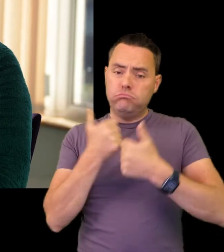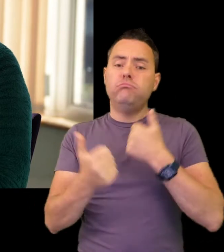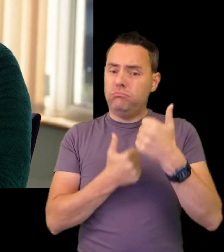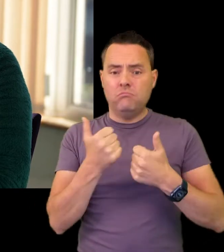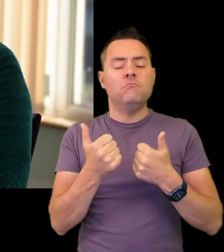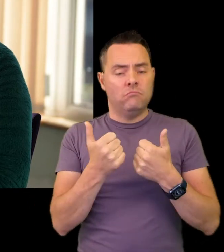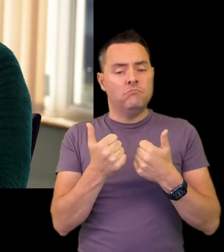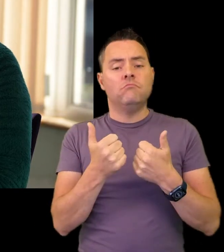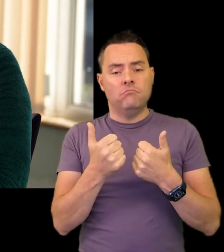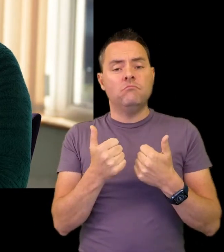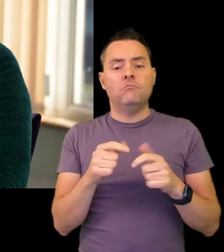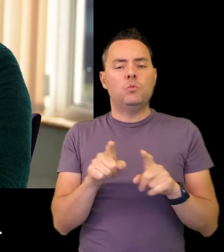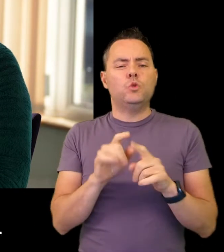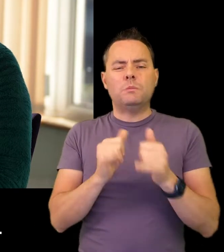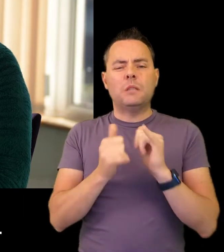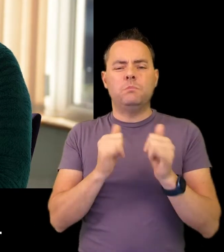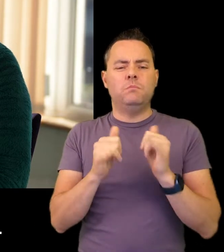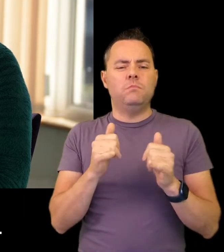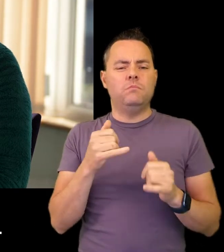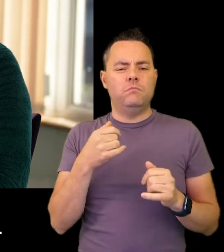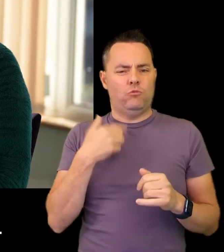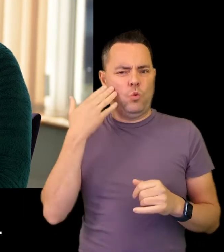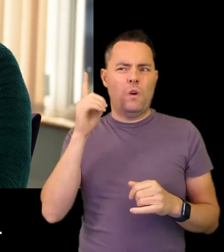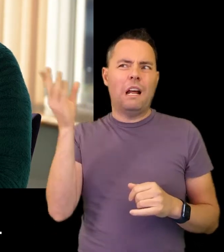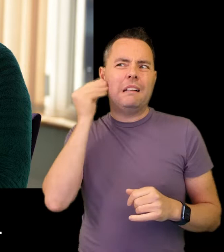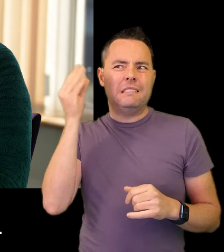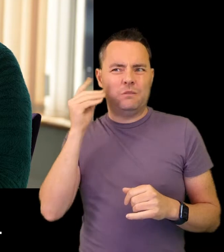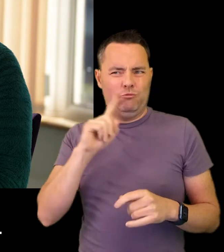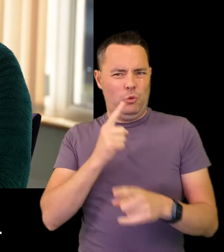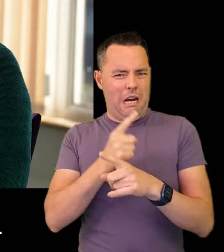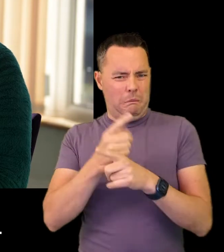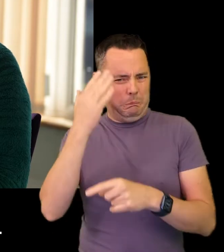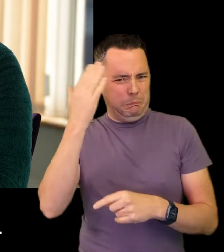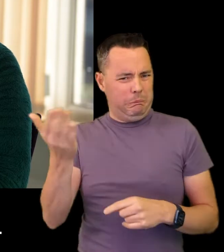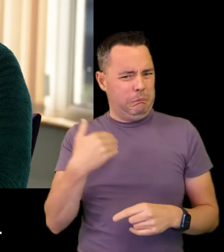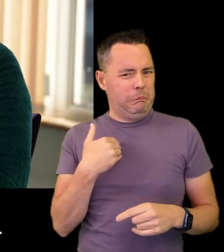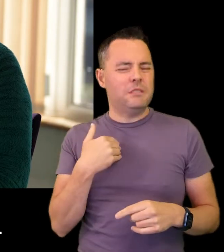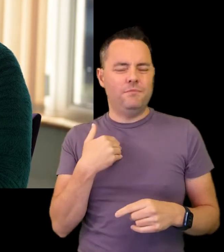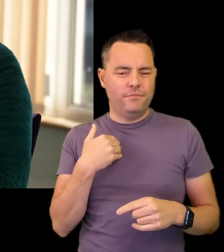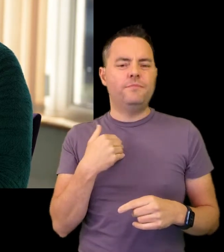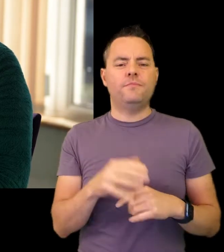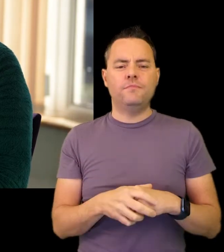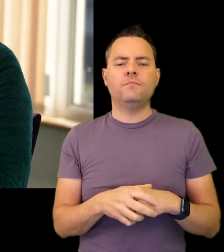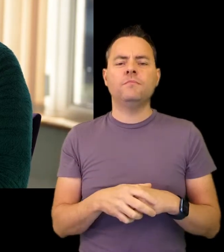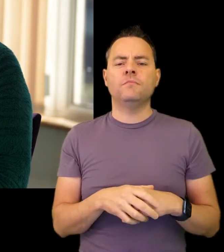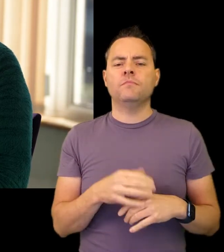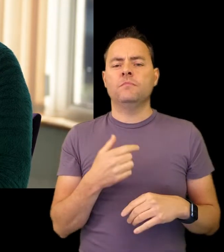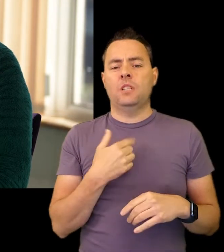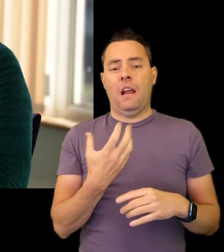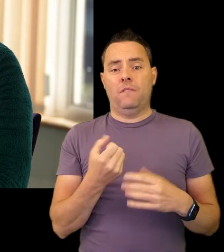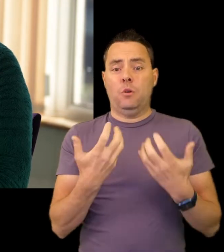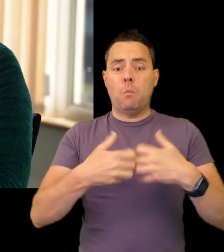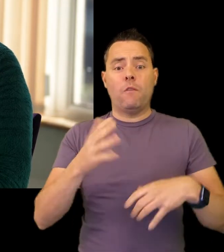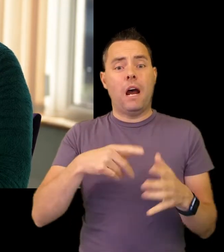These hearing aids are excellent, but they still sometimes don't know what I want to listen to.